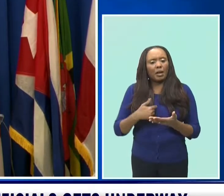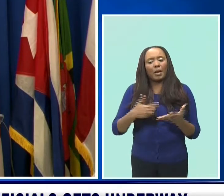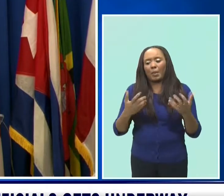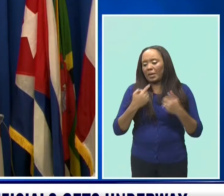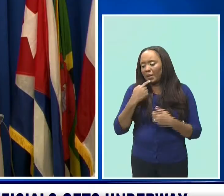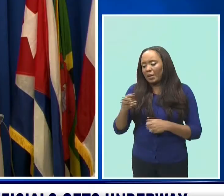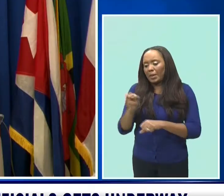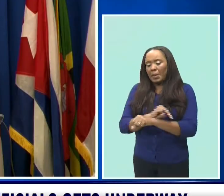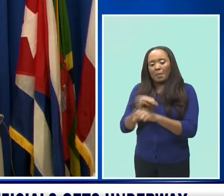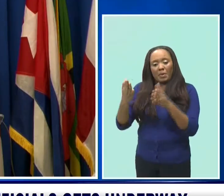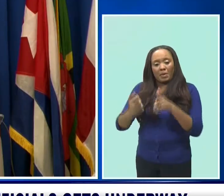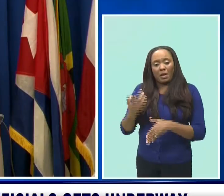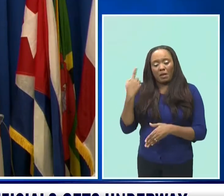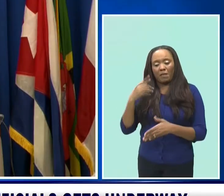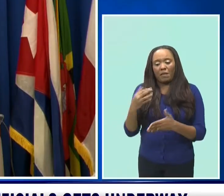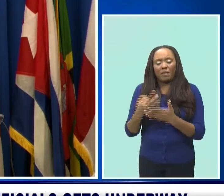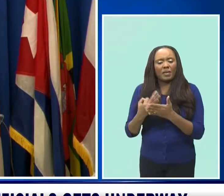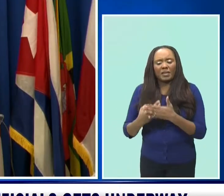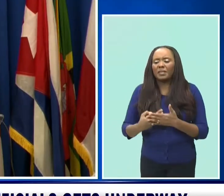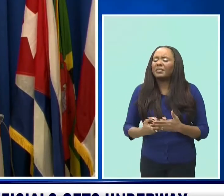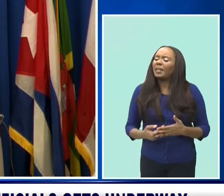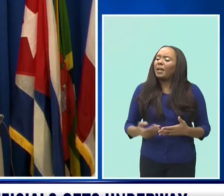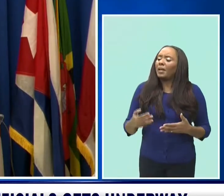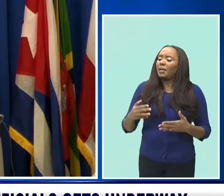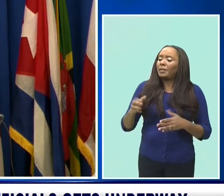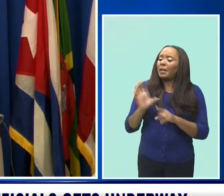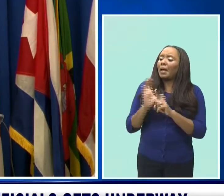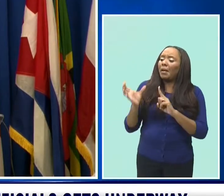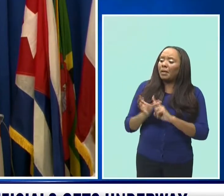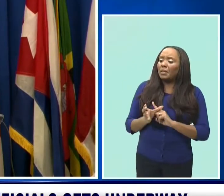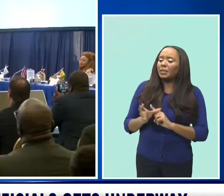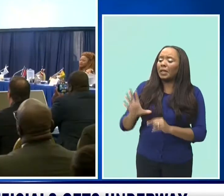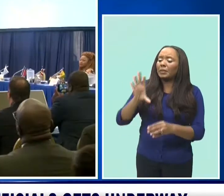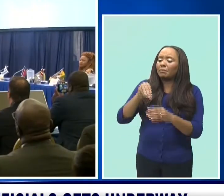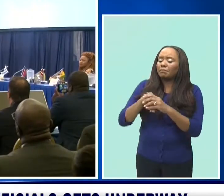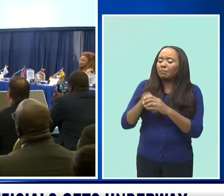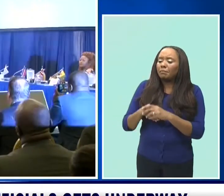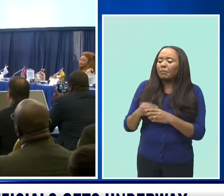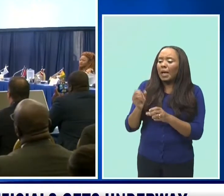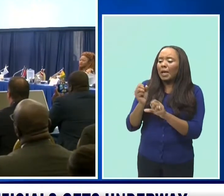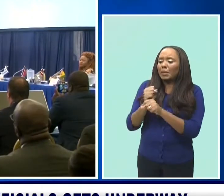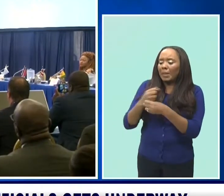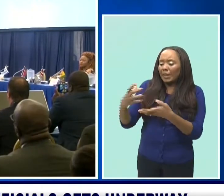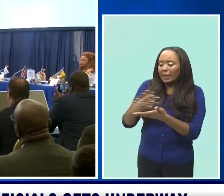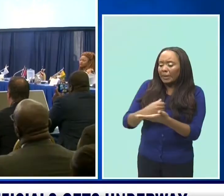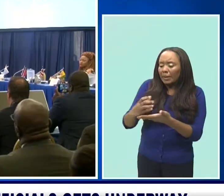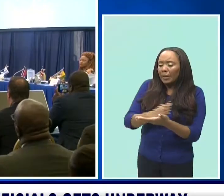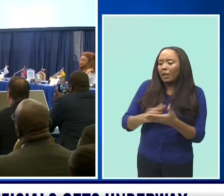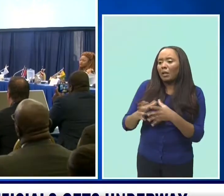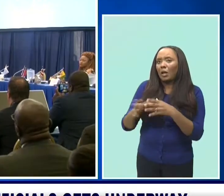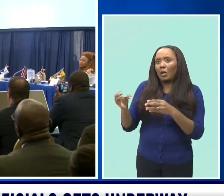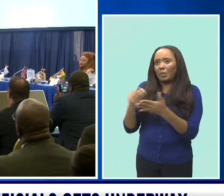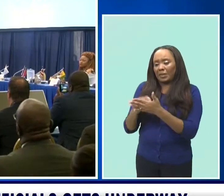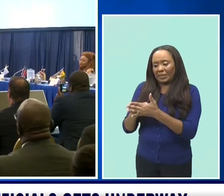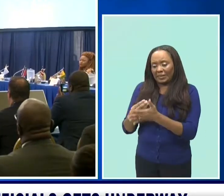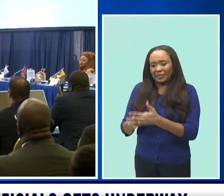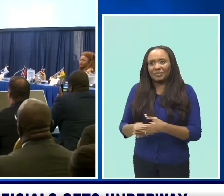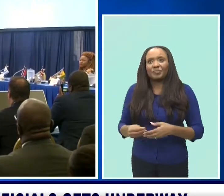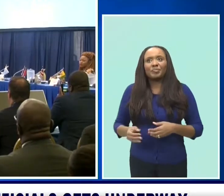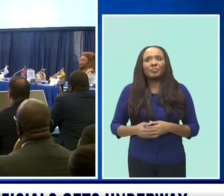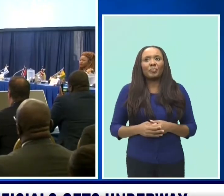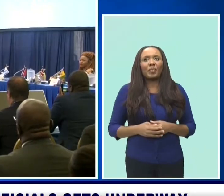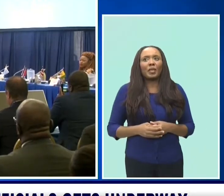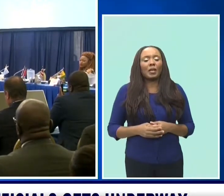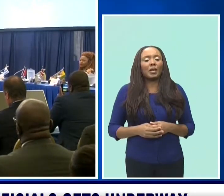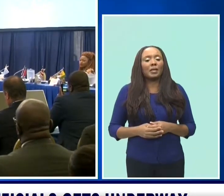make this percentage contribution to the economy in terms of GDP. The opening ceremony included a performance by Cultural